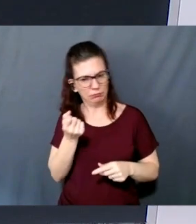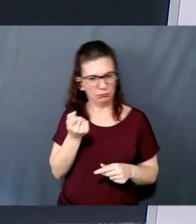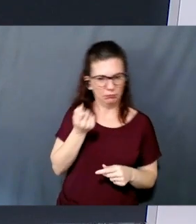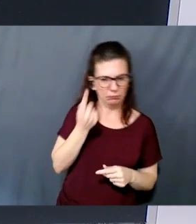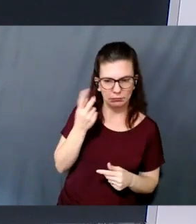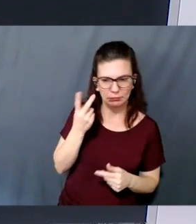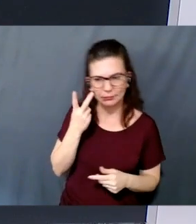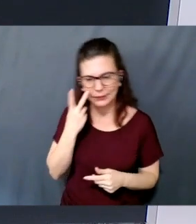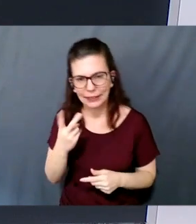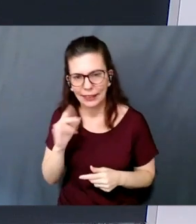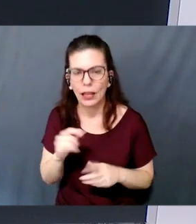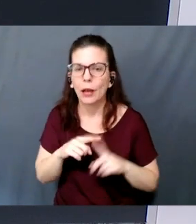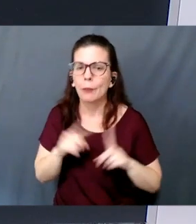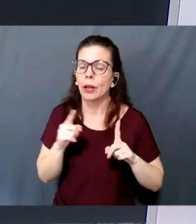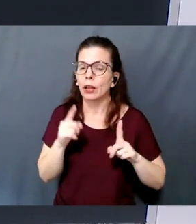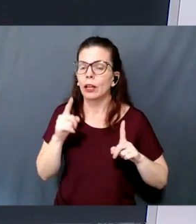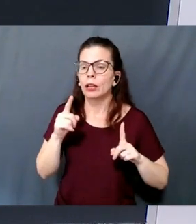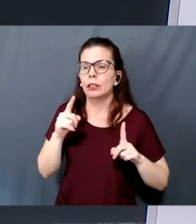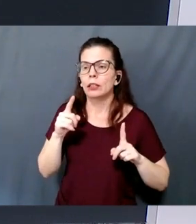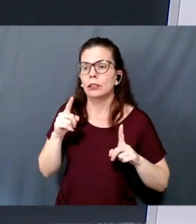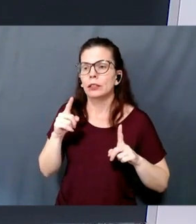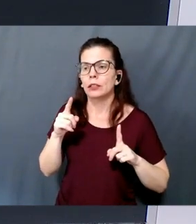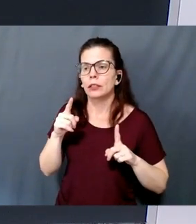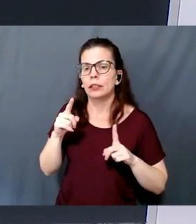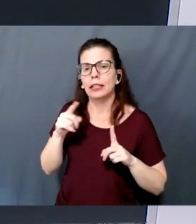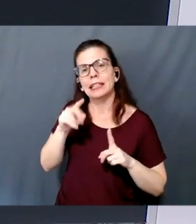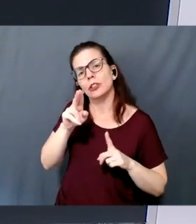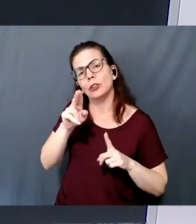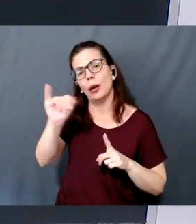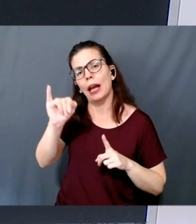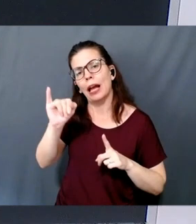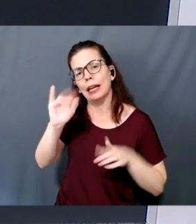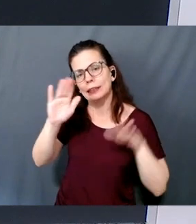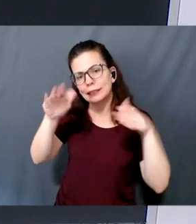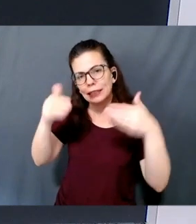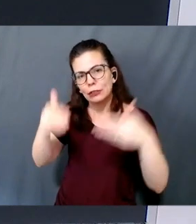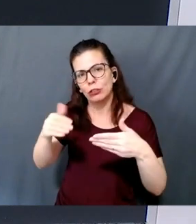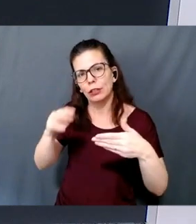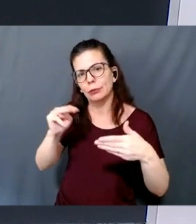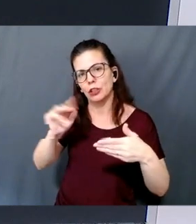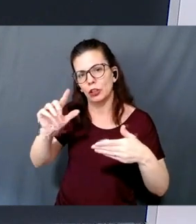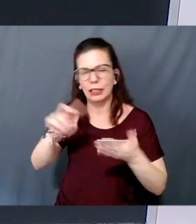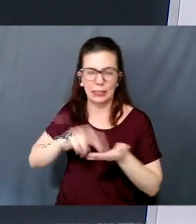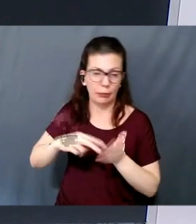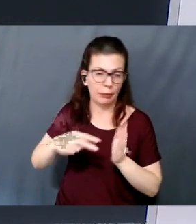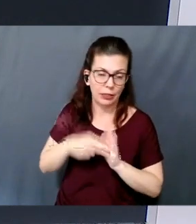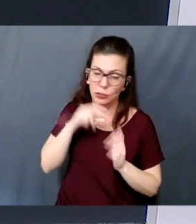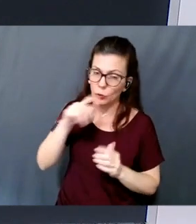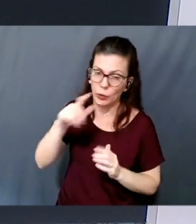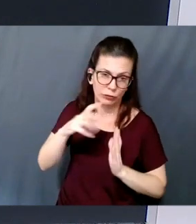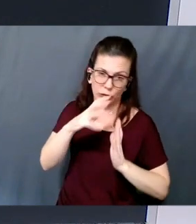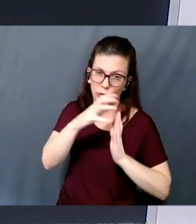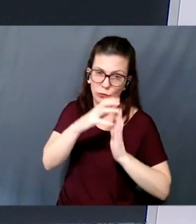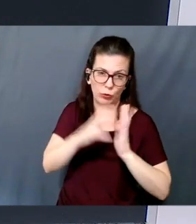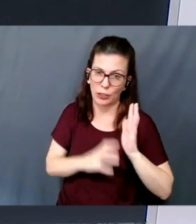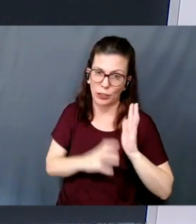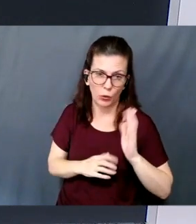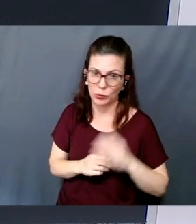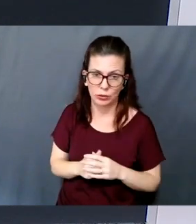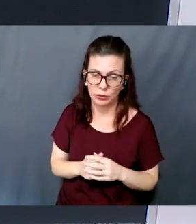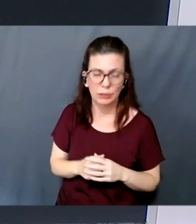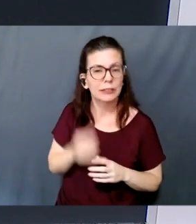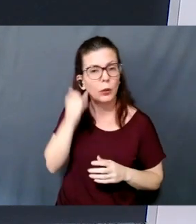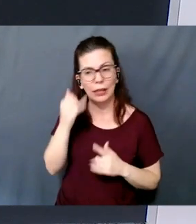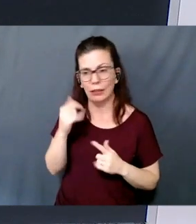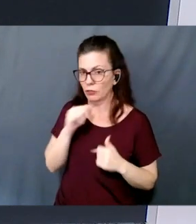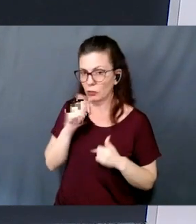because it's UI-centric machine learning, meaning that you don't have to write code. So if you're coming without a development background,